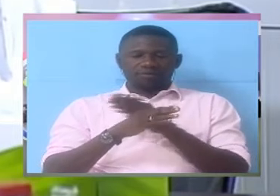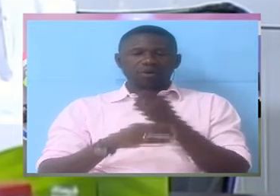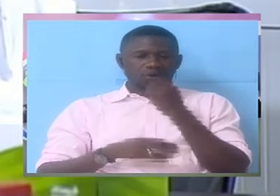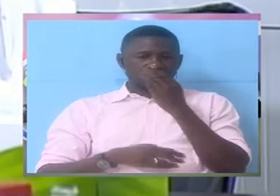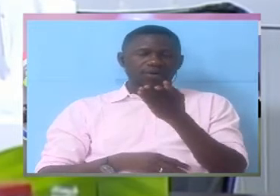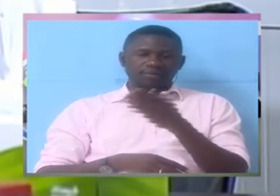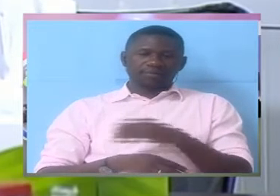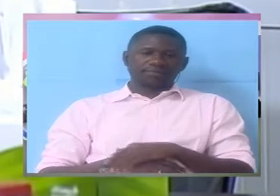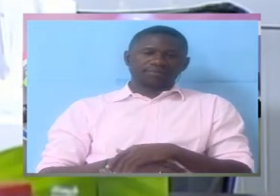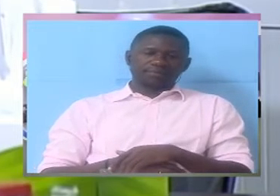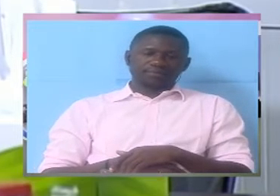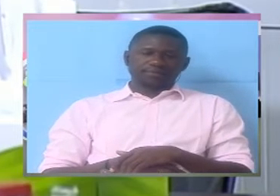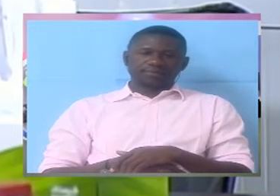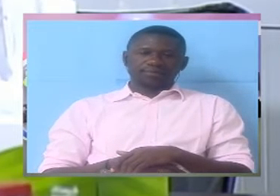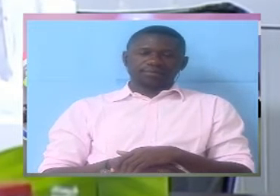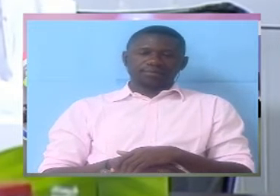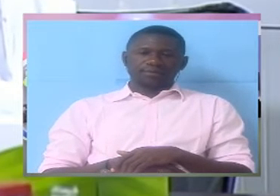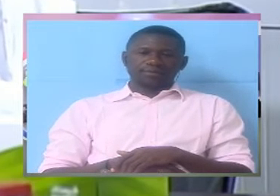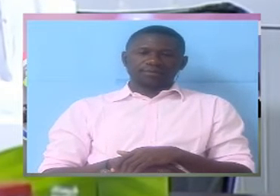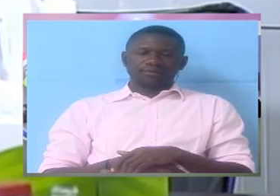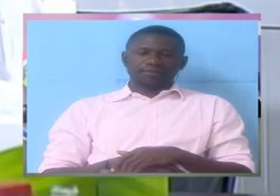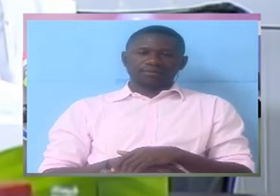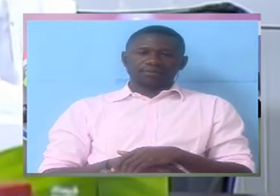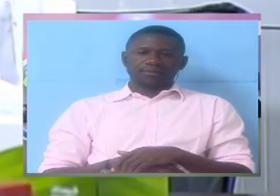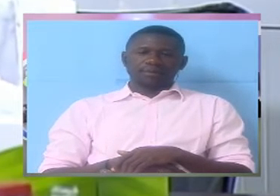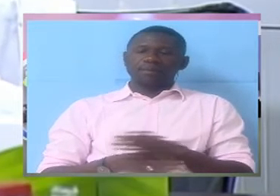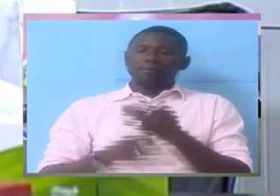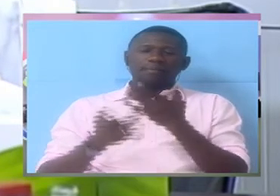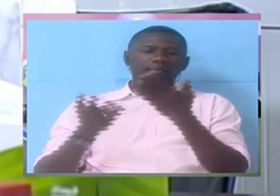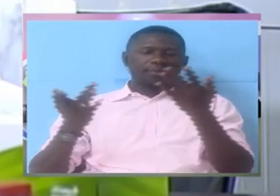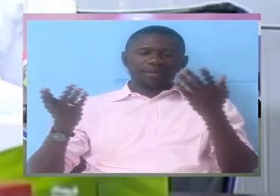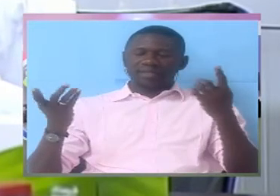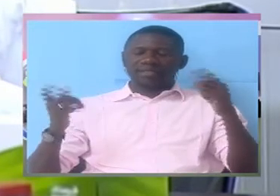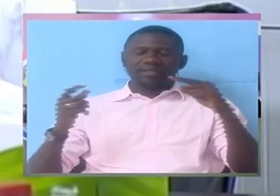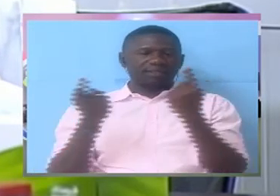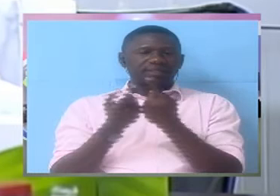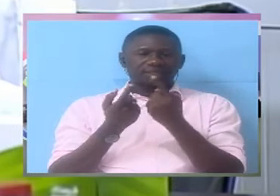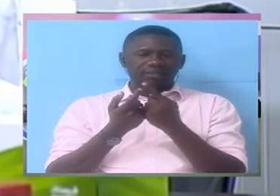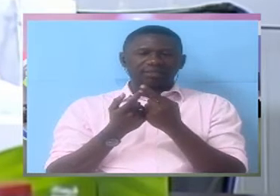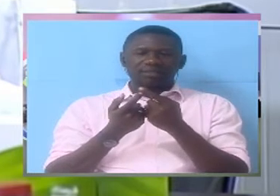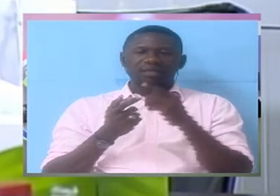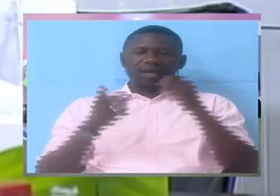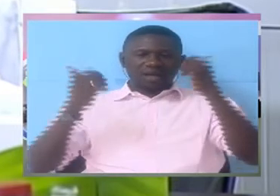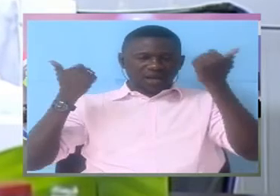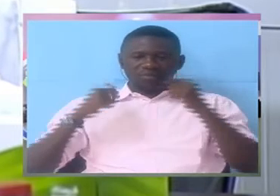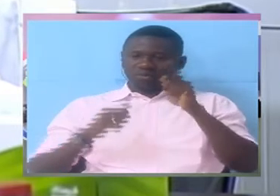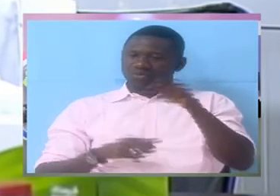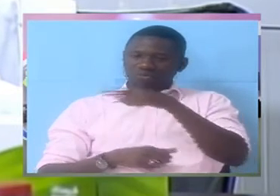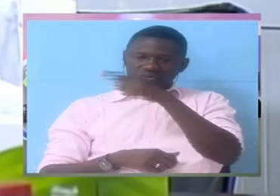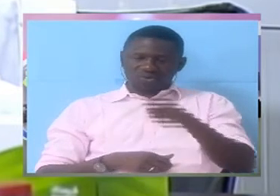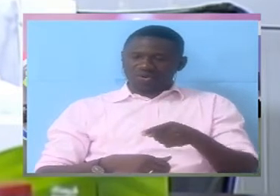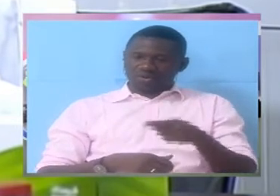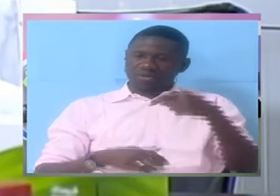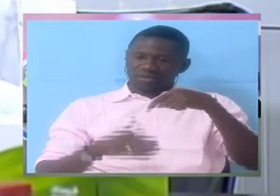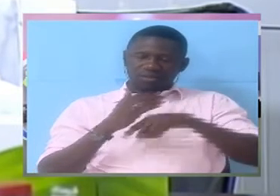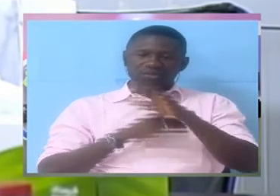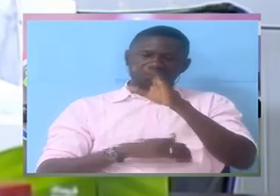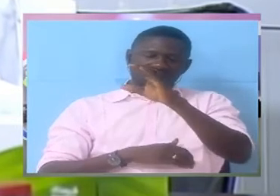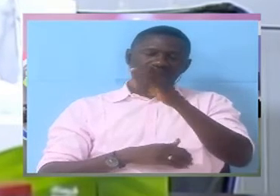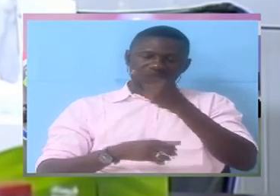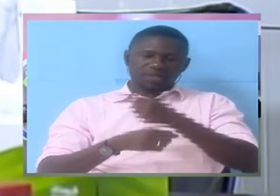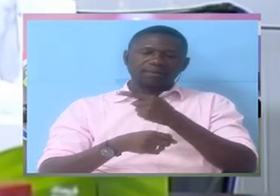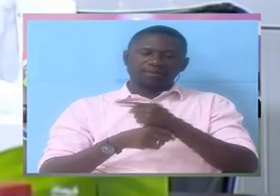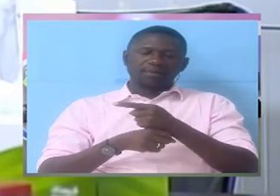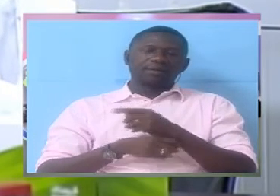janin saying. So many things were wrong in this country. Kujamale manke anyama nyimbanko kan kujamale